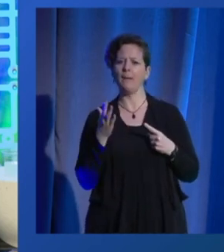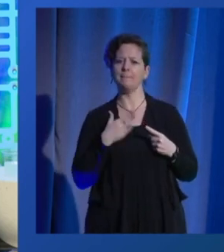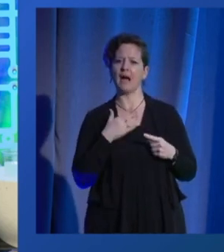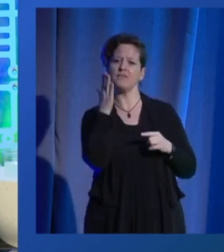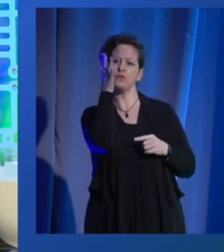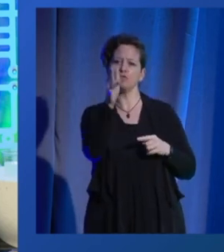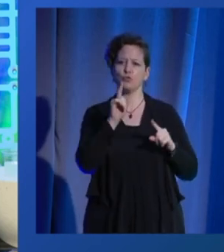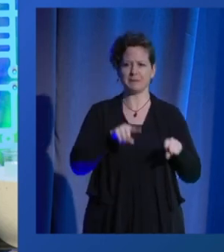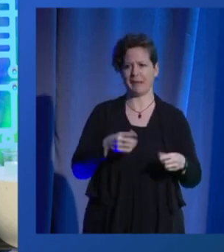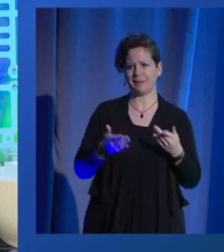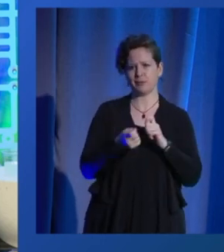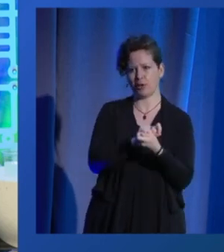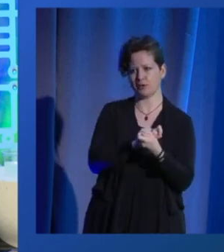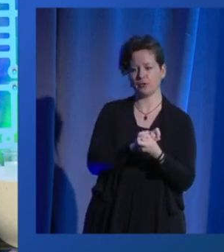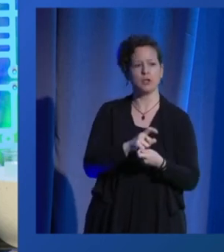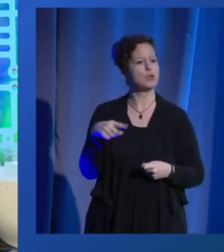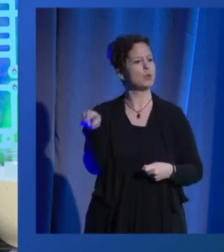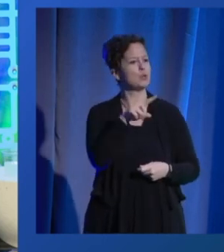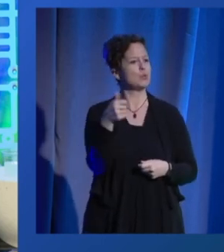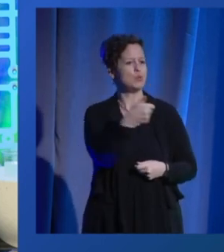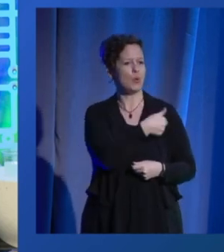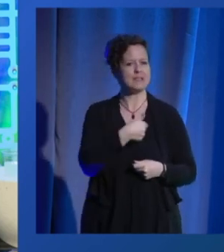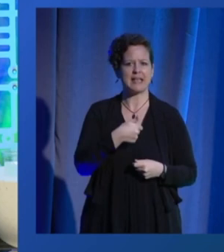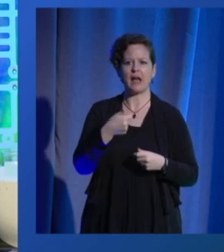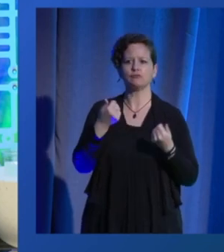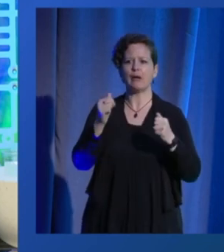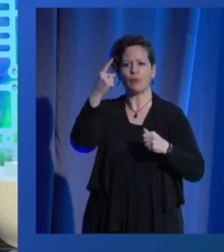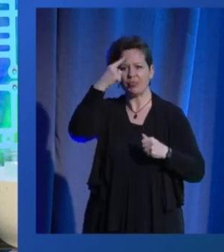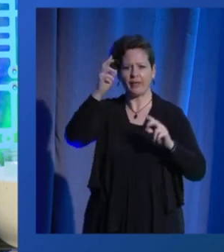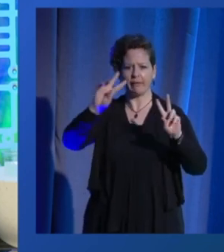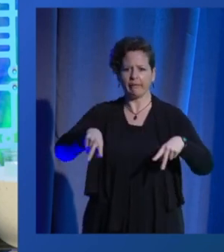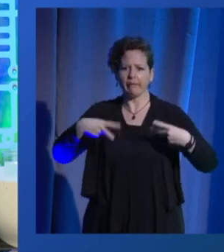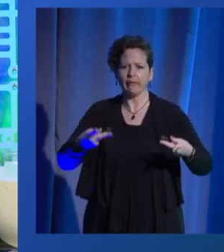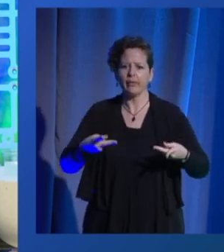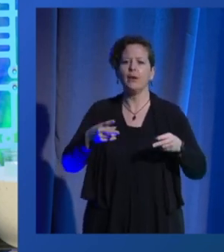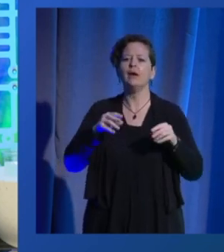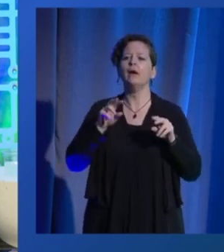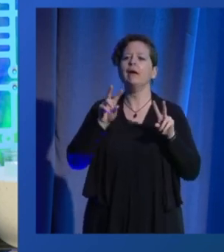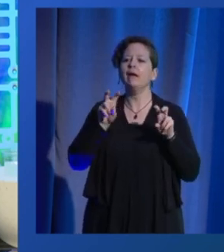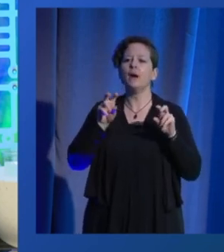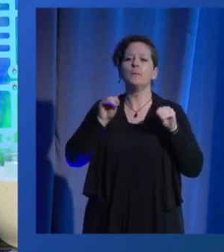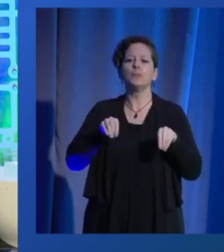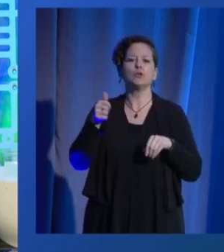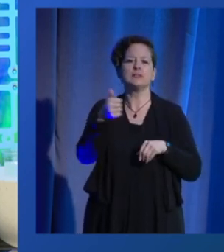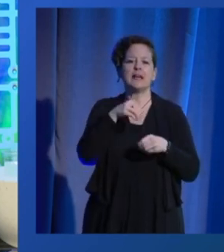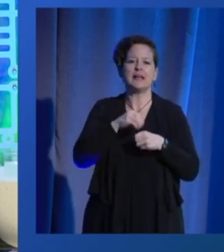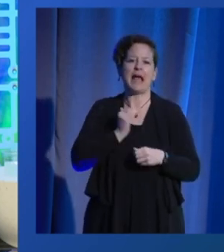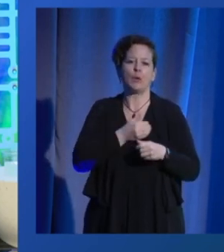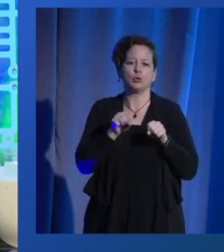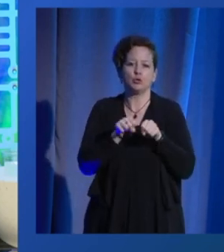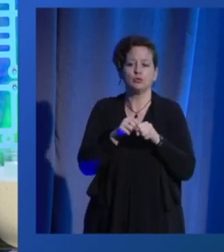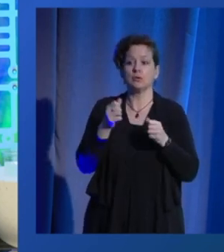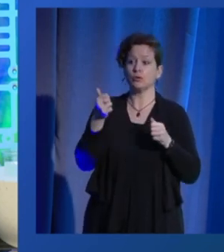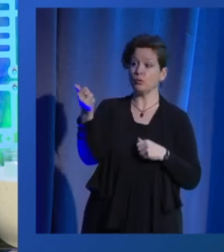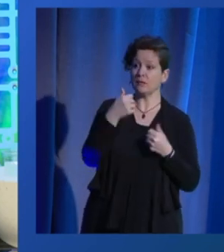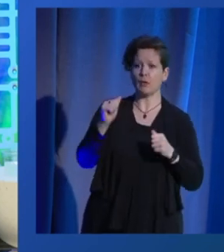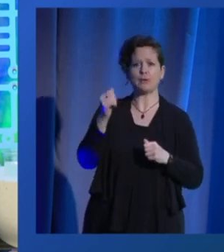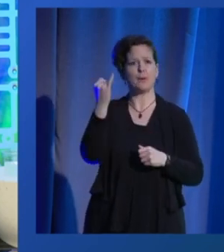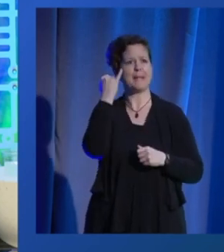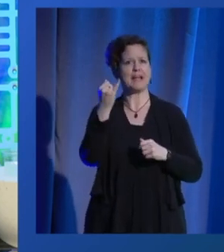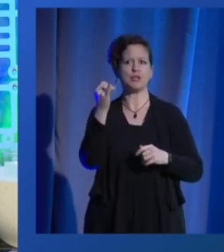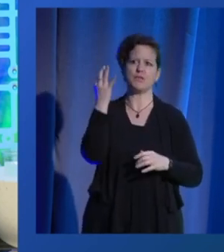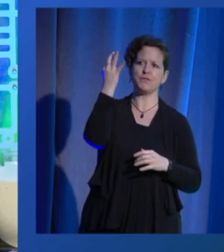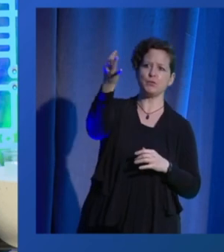critical thinkers push yourselves in our shoes and imagine the future if the